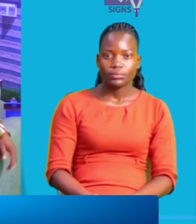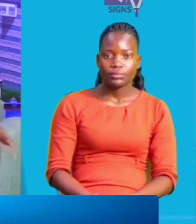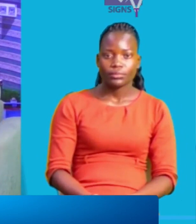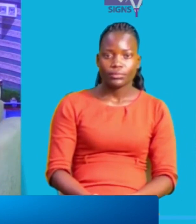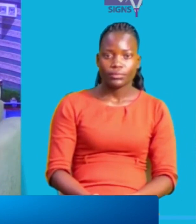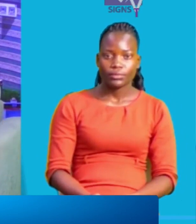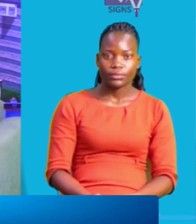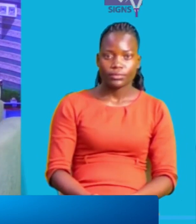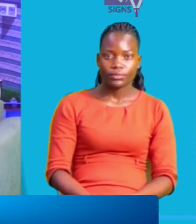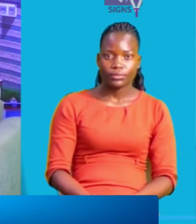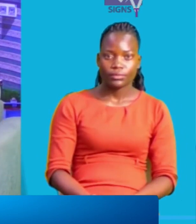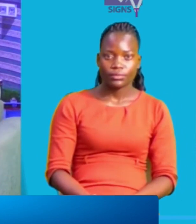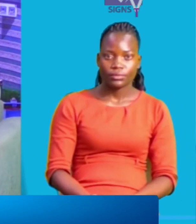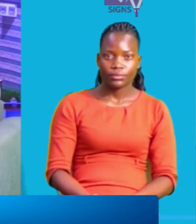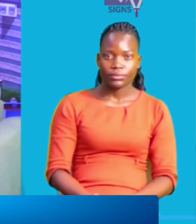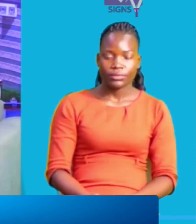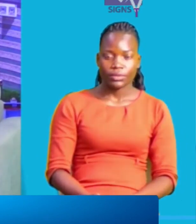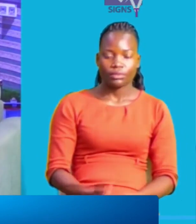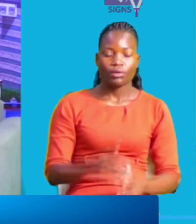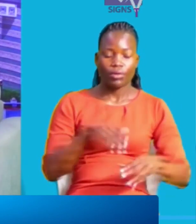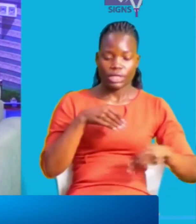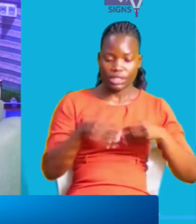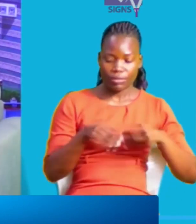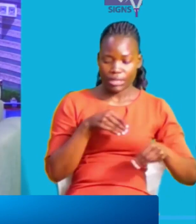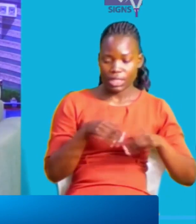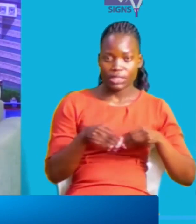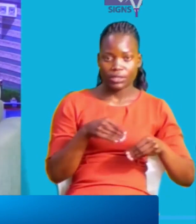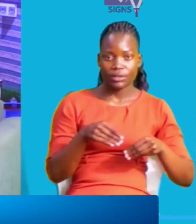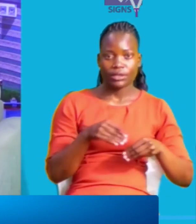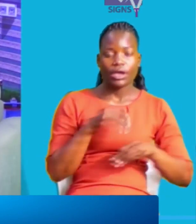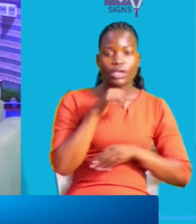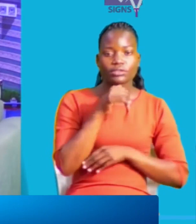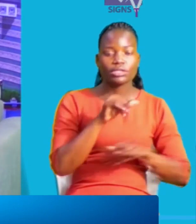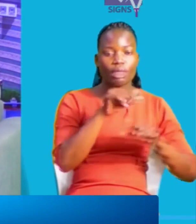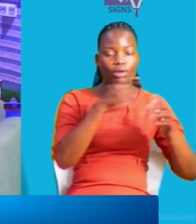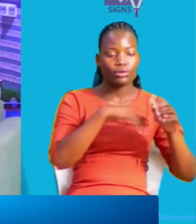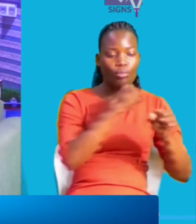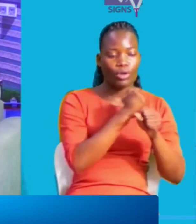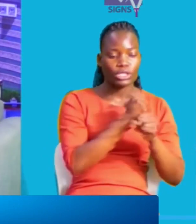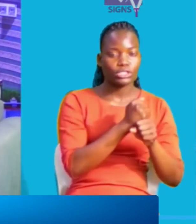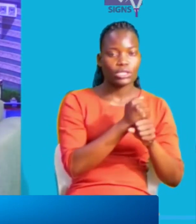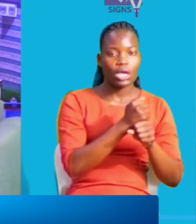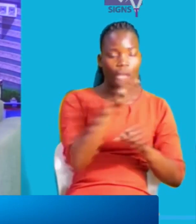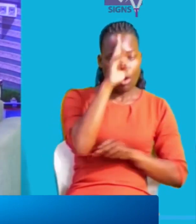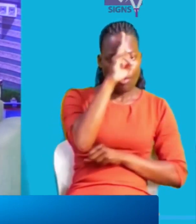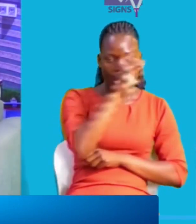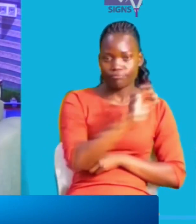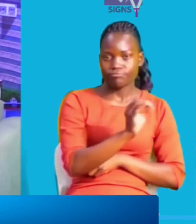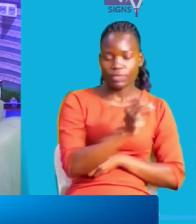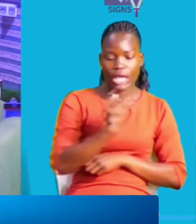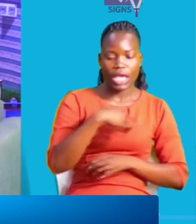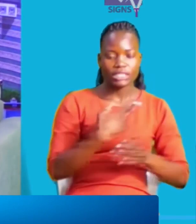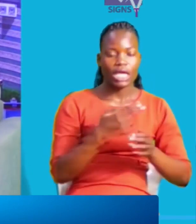So with the disability is not a matter of police work. We need your